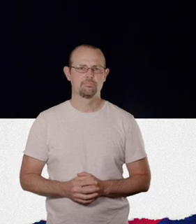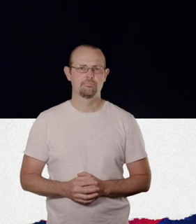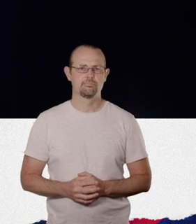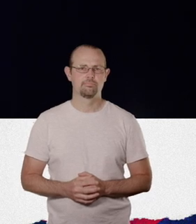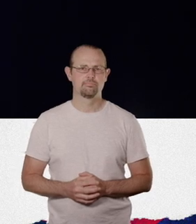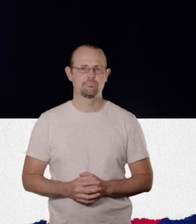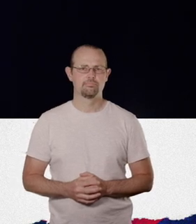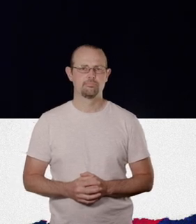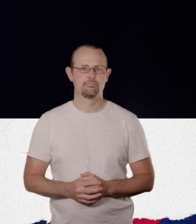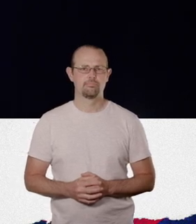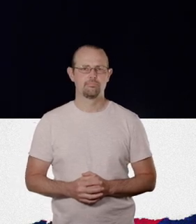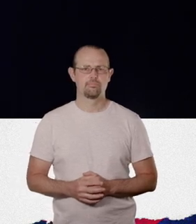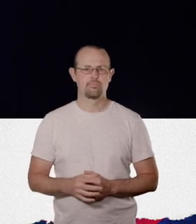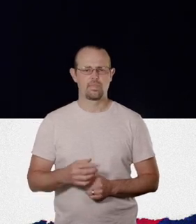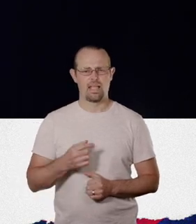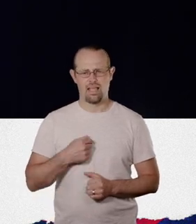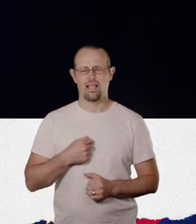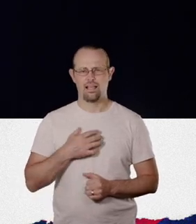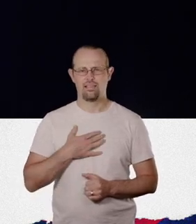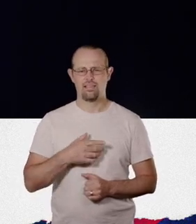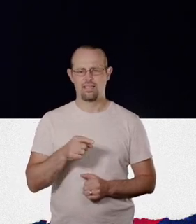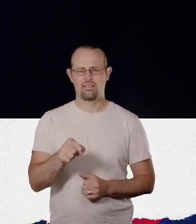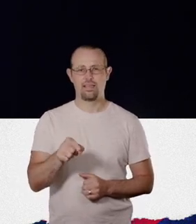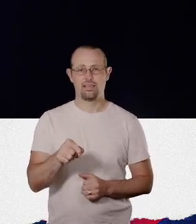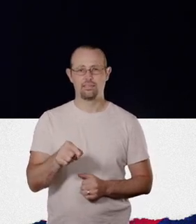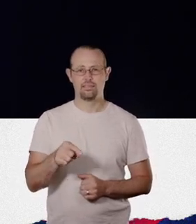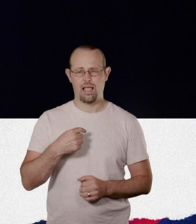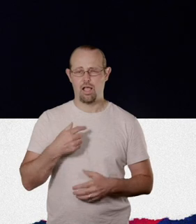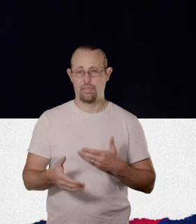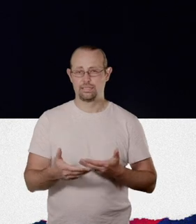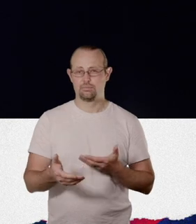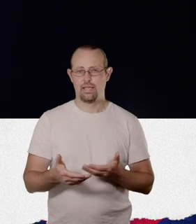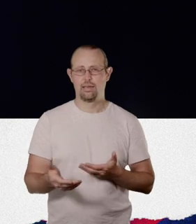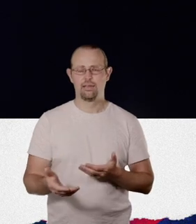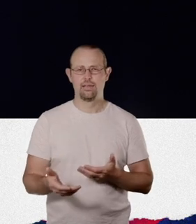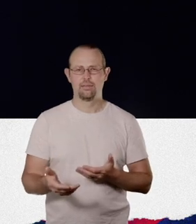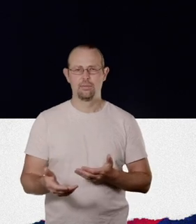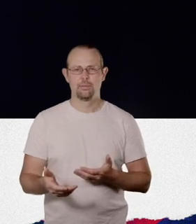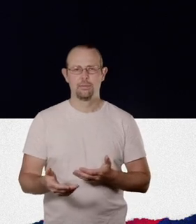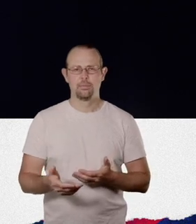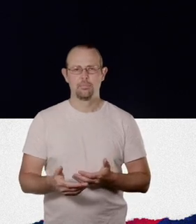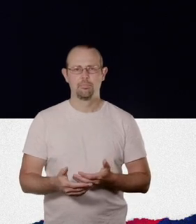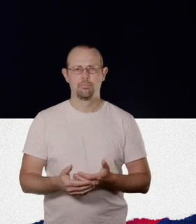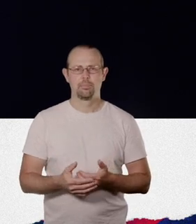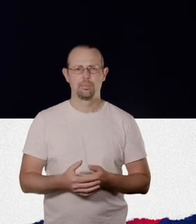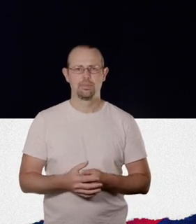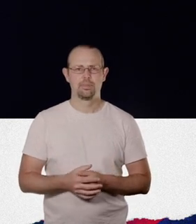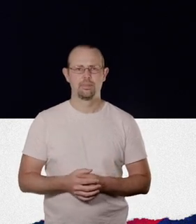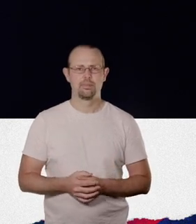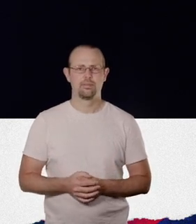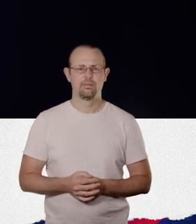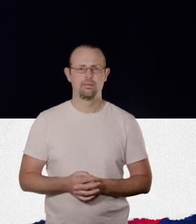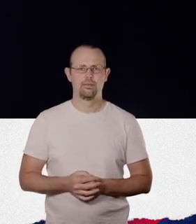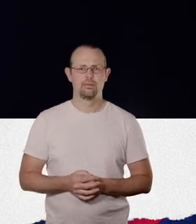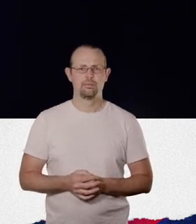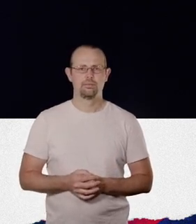dressed and ready to travel. I like that. And I'll explain why in a few minutes. Fully dressed and ready to travel. You must have your sandals